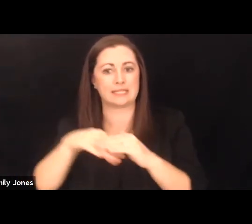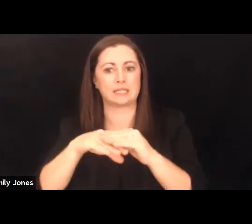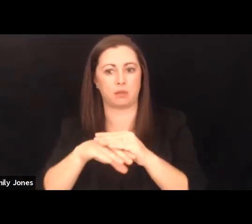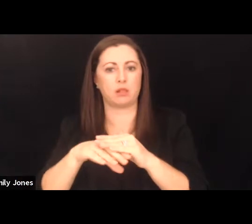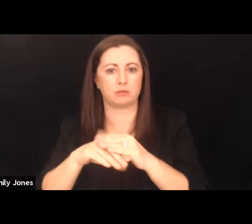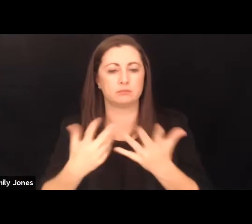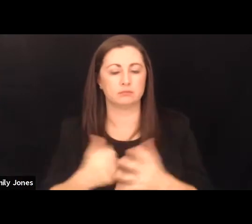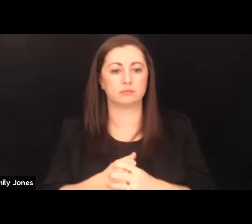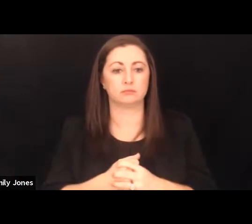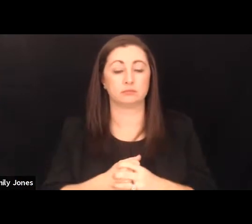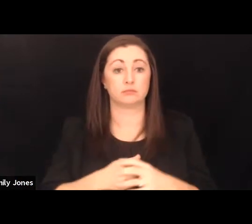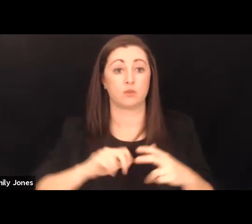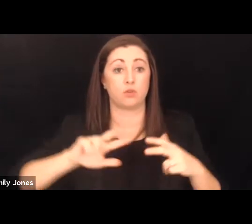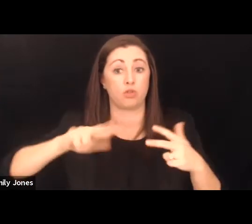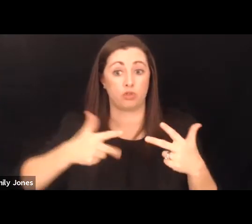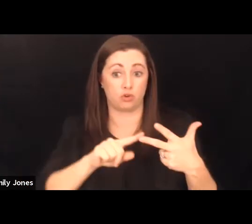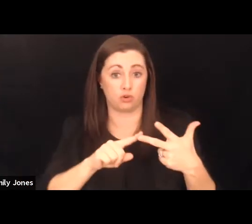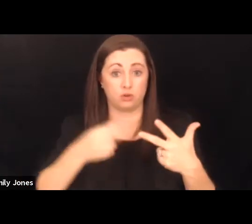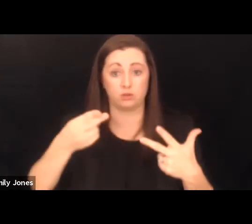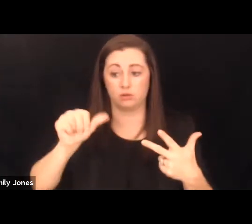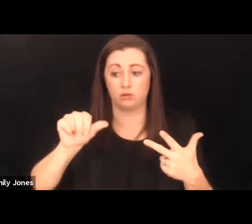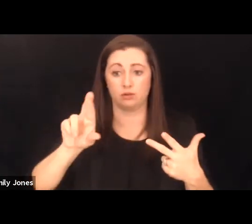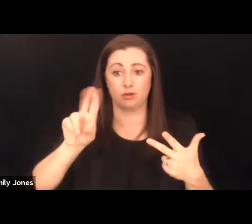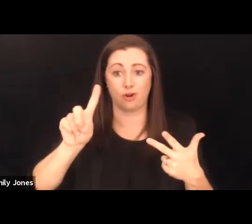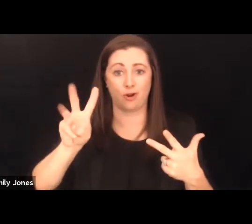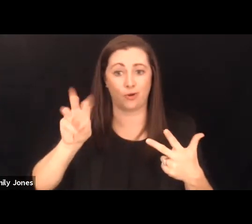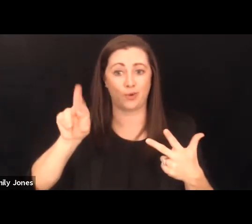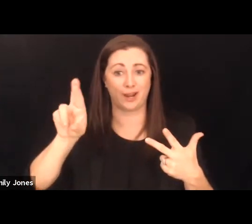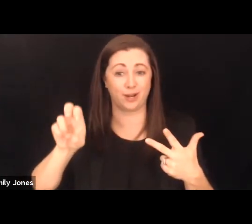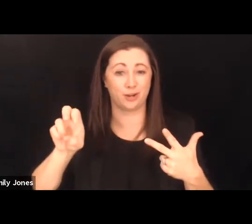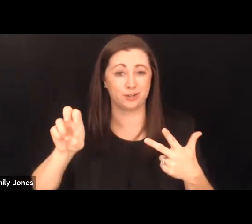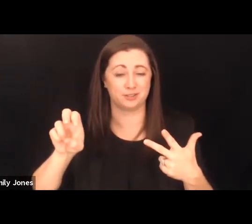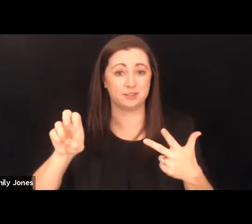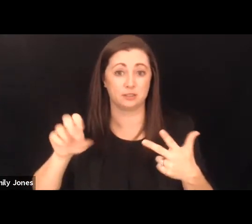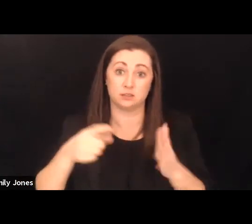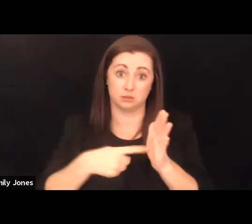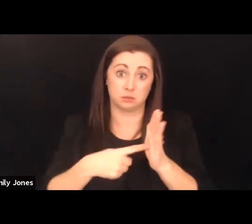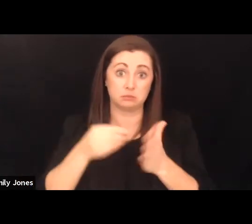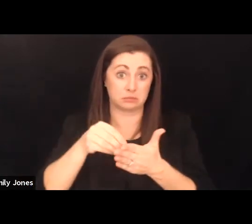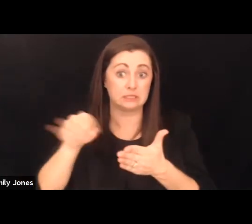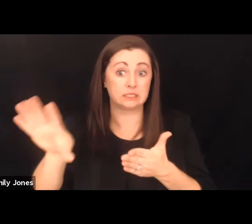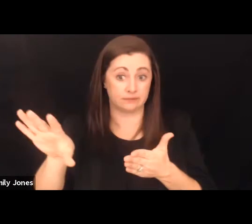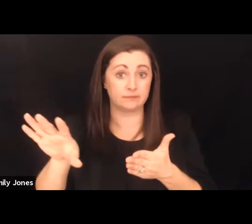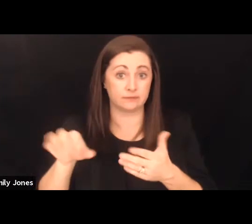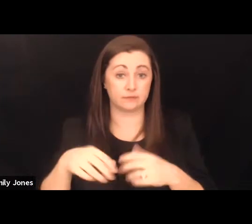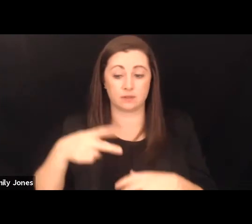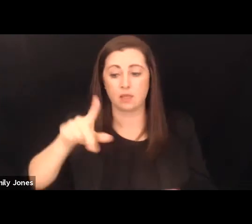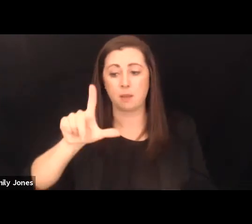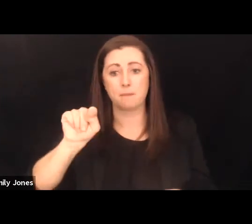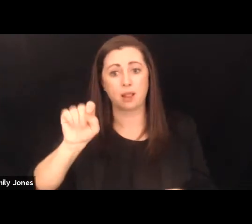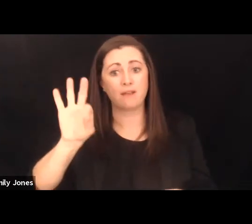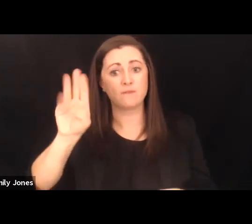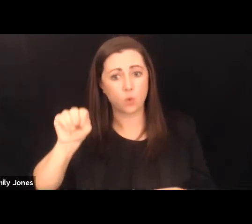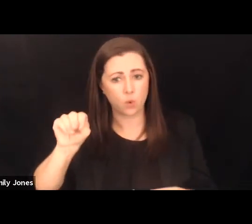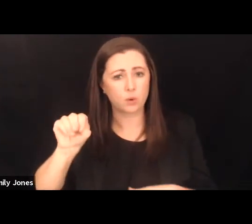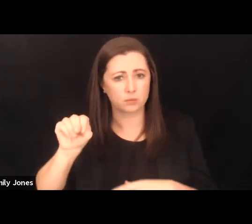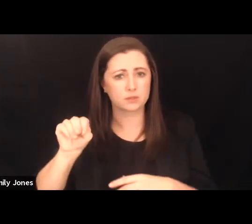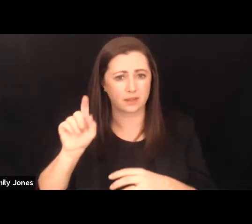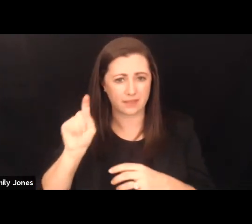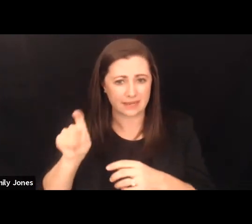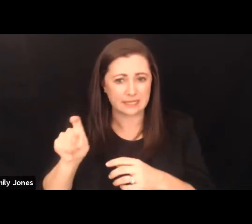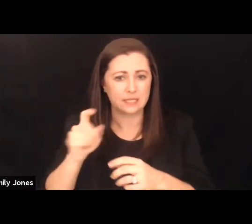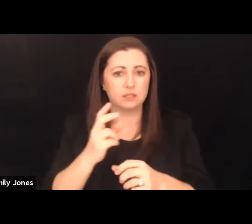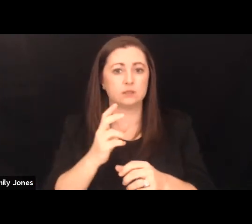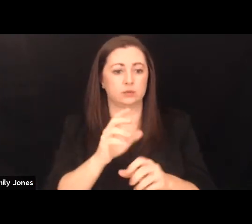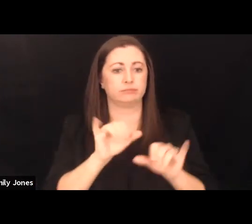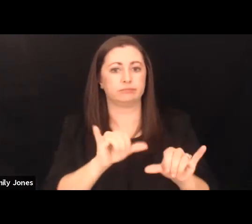third thing is hardware. Sometimes hardware can be pretty expensive too. The platforms that are needed for working